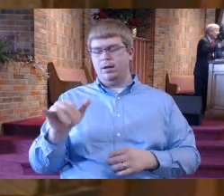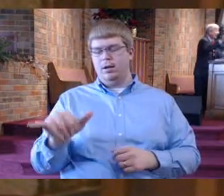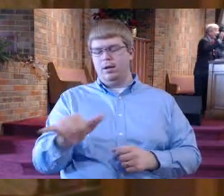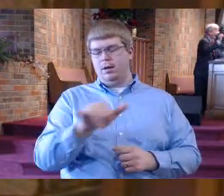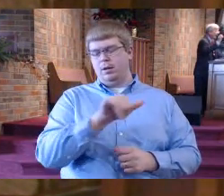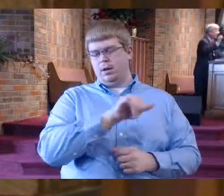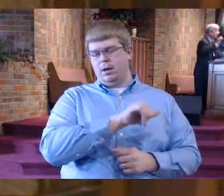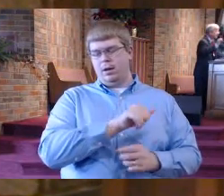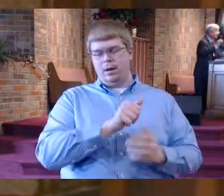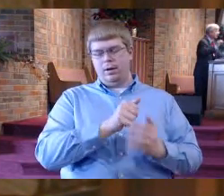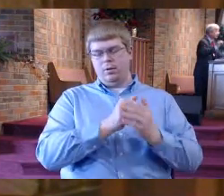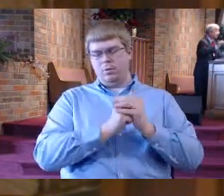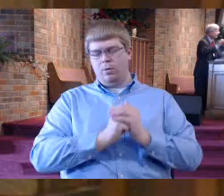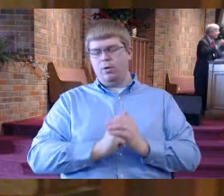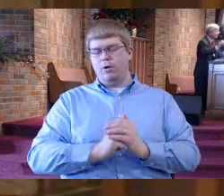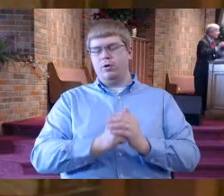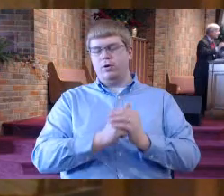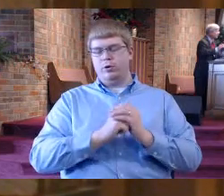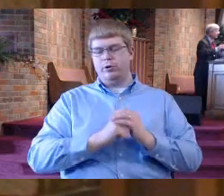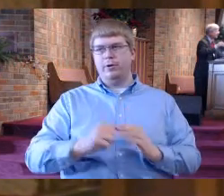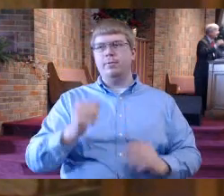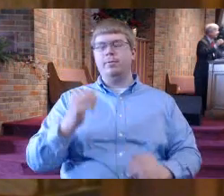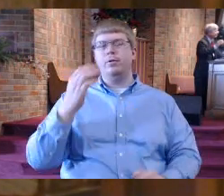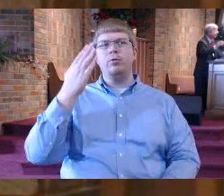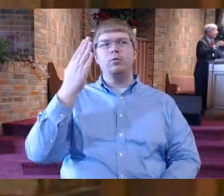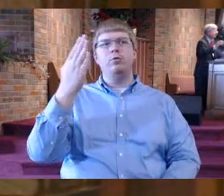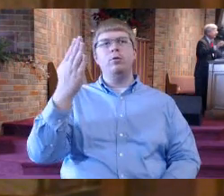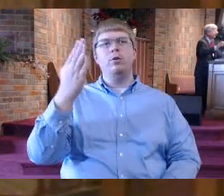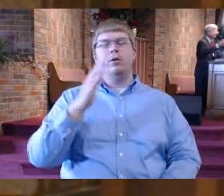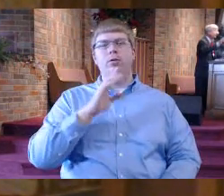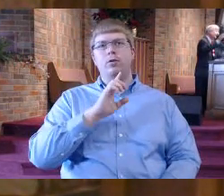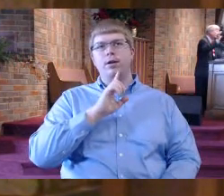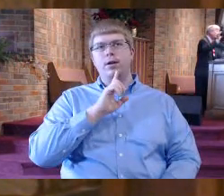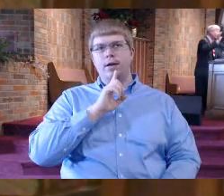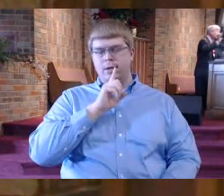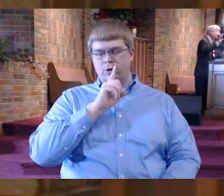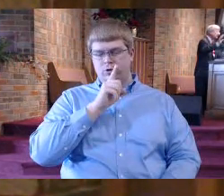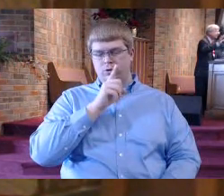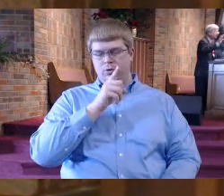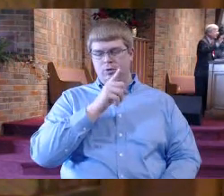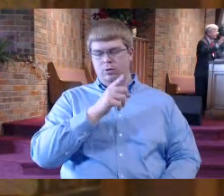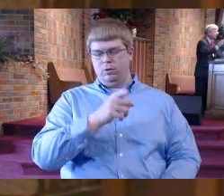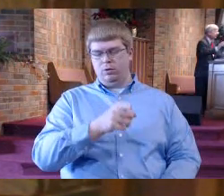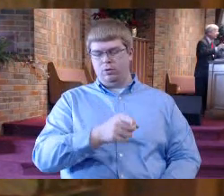spirit, I worship you in